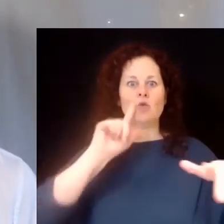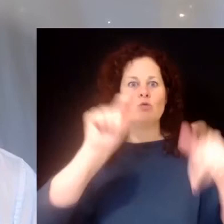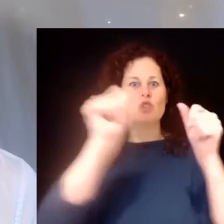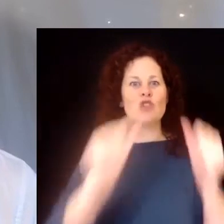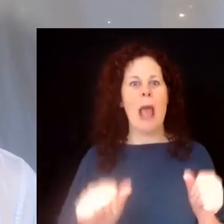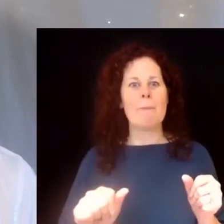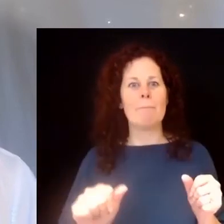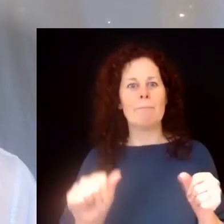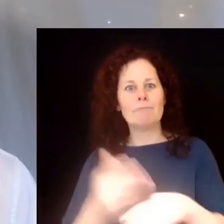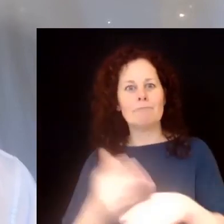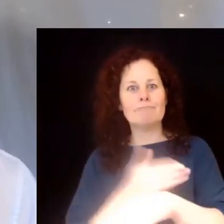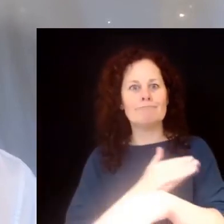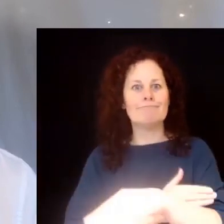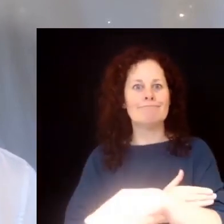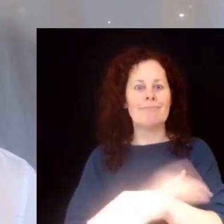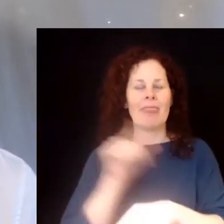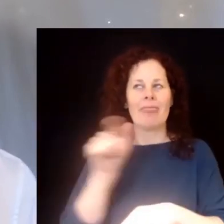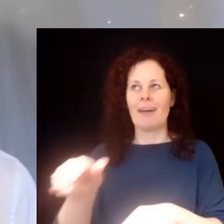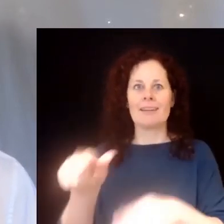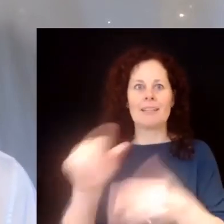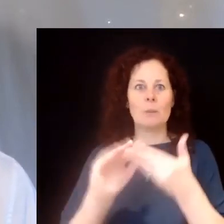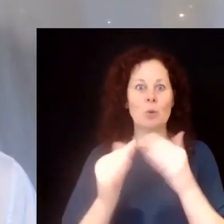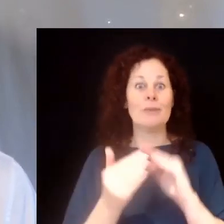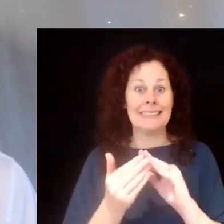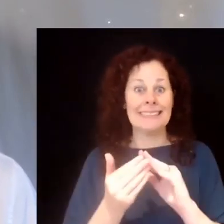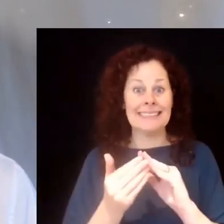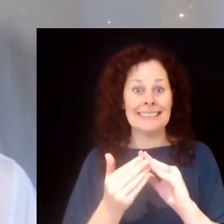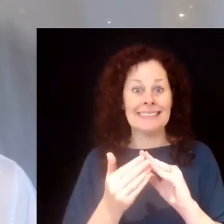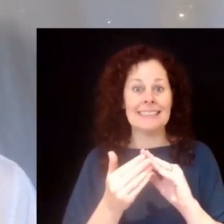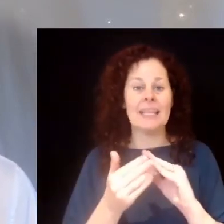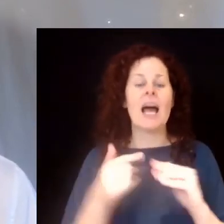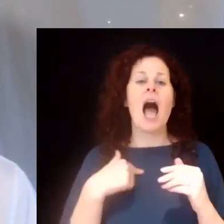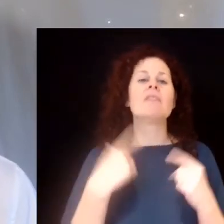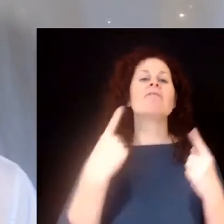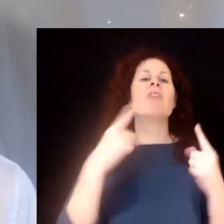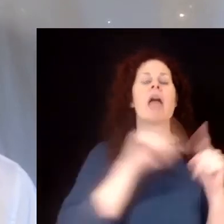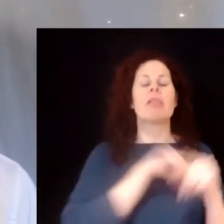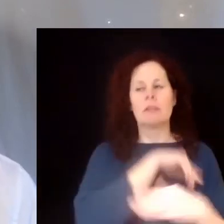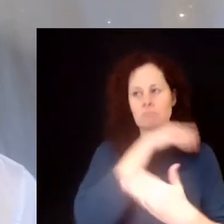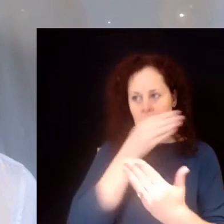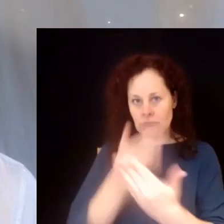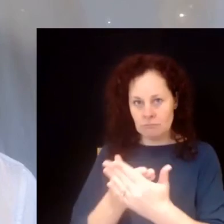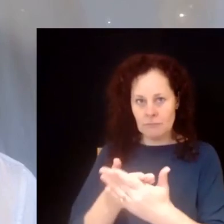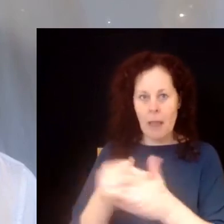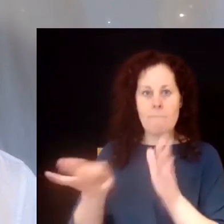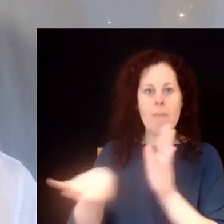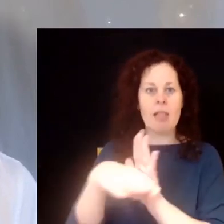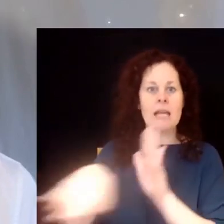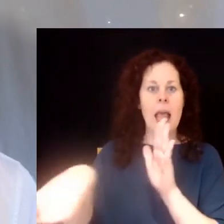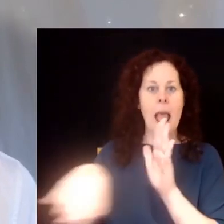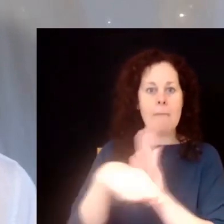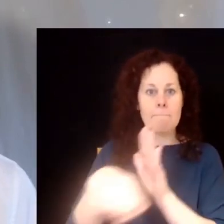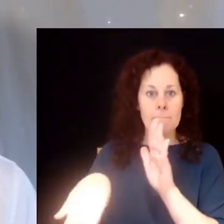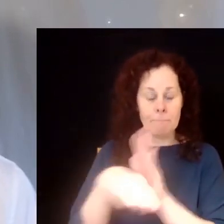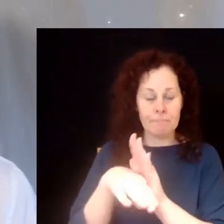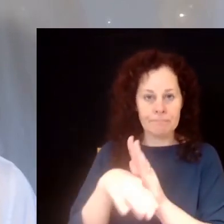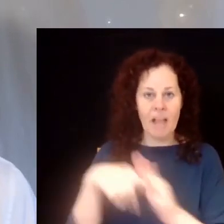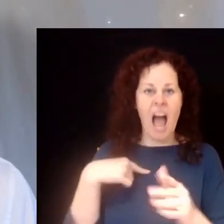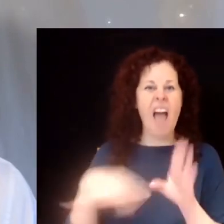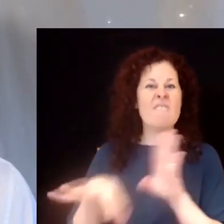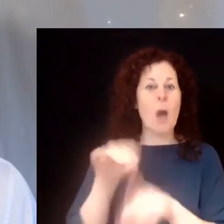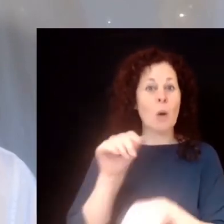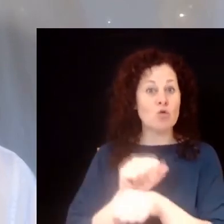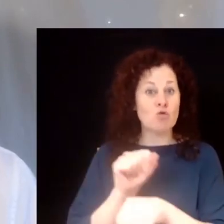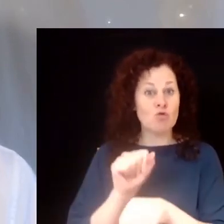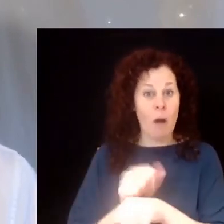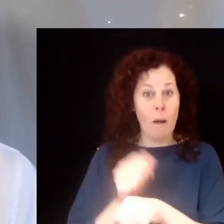September of last year, with my tiny little car exploding with all my belongings, I made the trek from Eastern Washington to Bellingham and moved myself